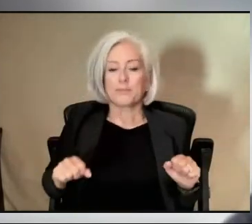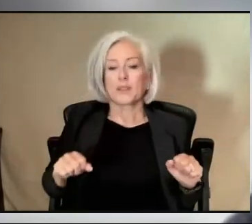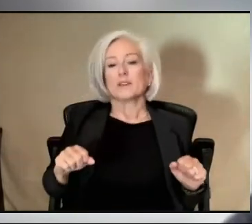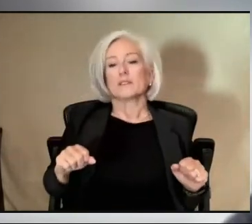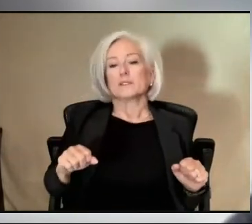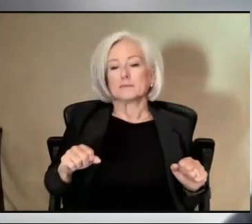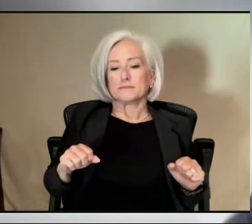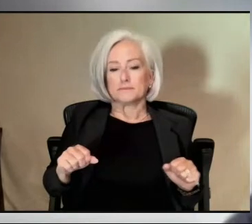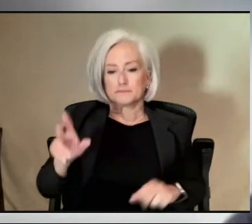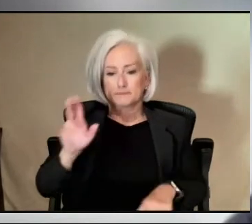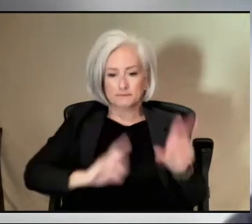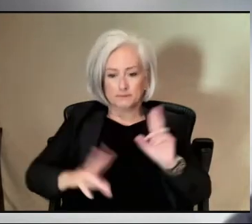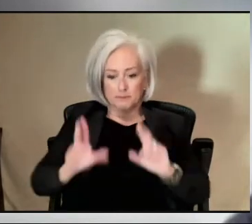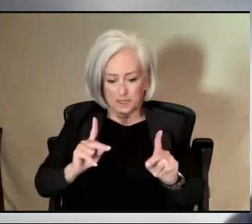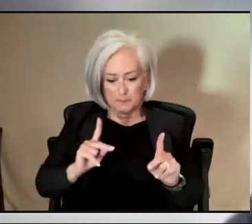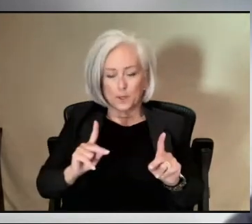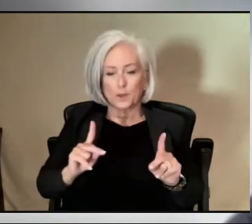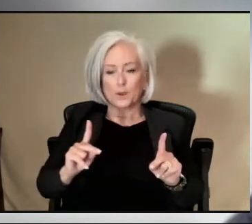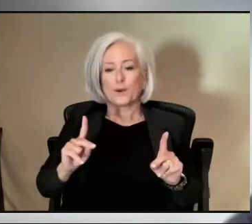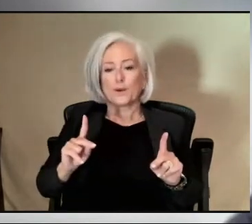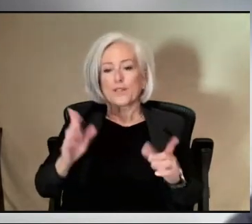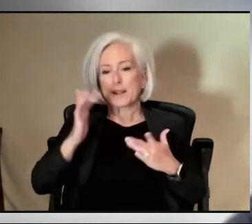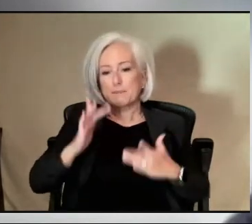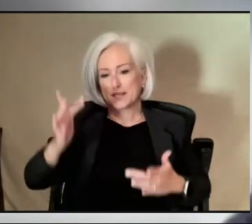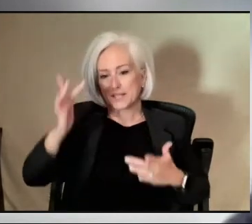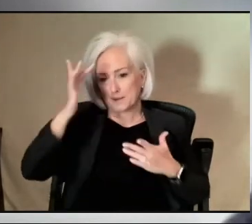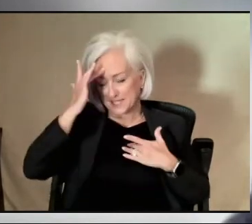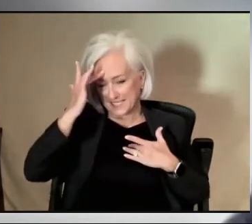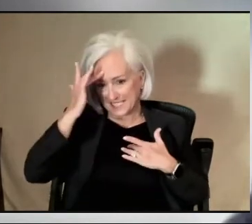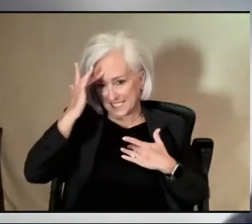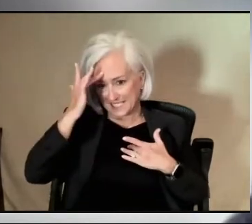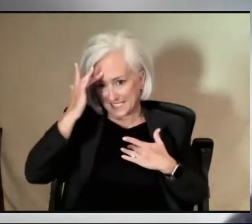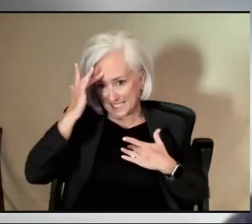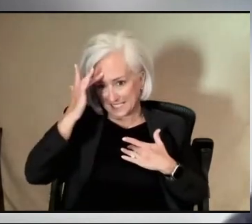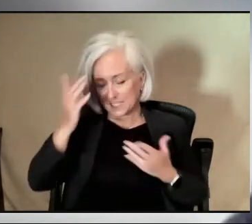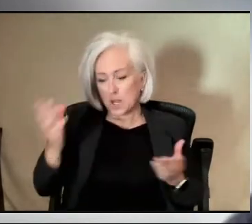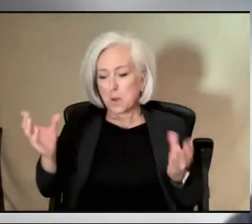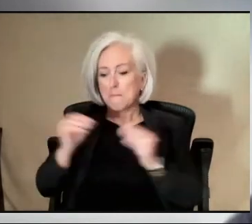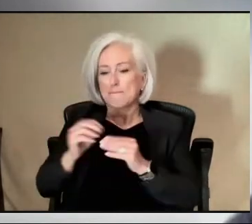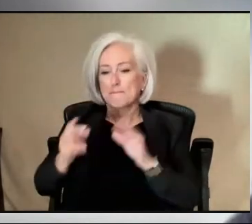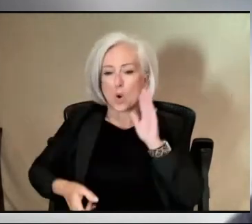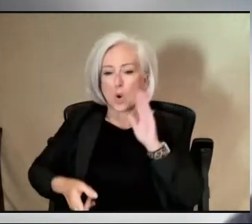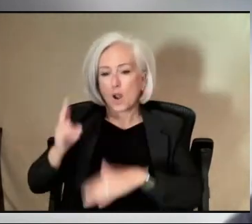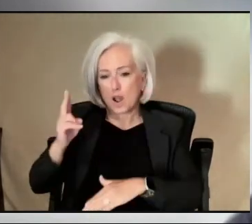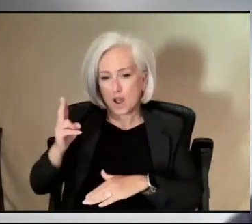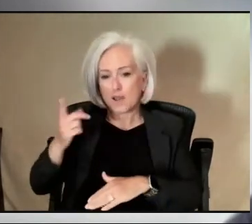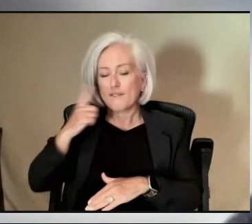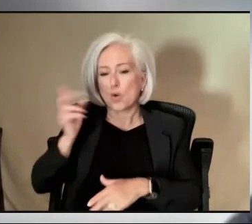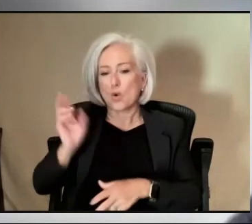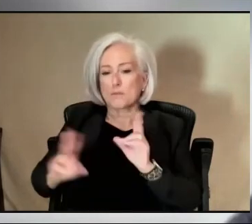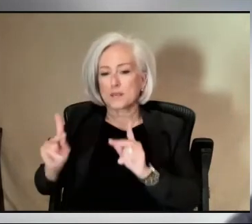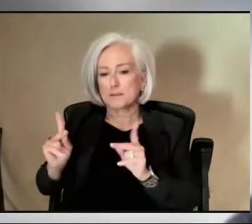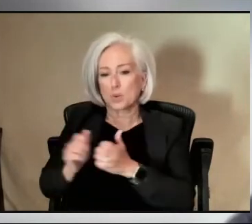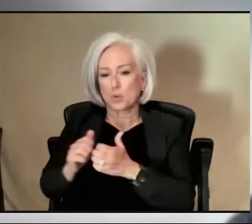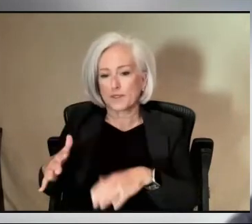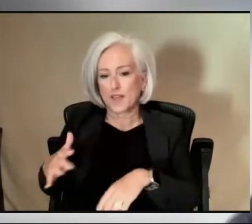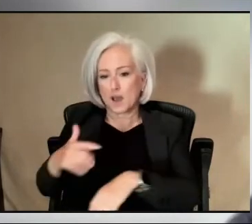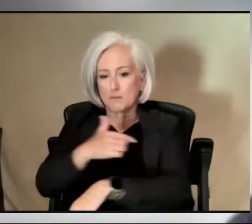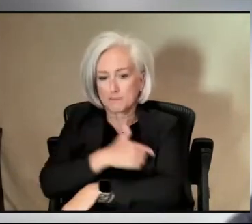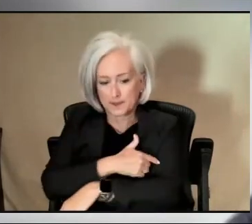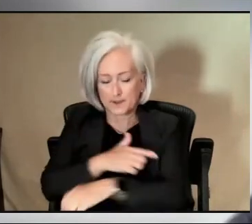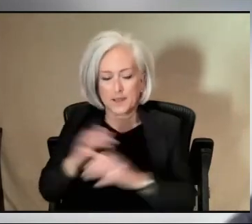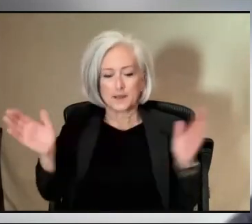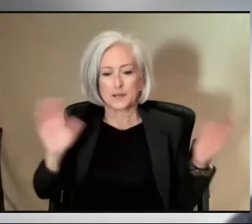in people who are infected is far, far higher than in people who might suffer a side effect